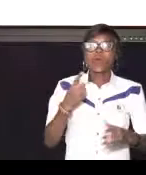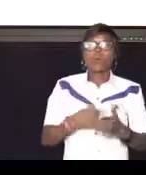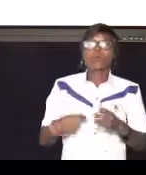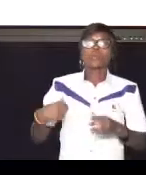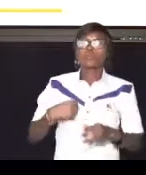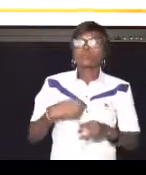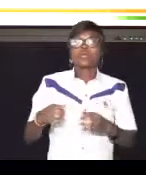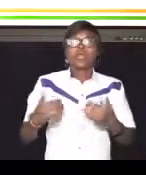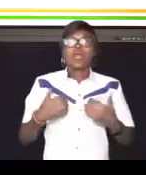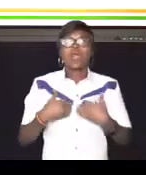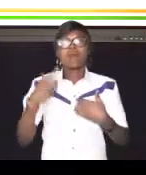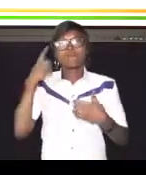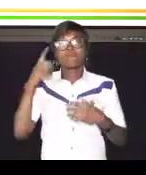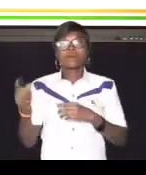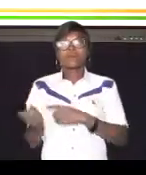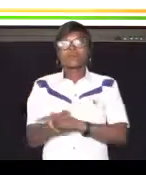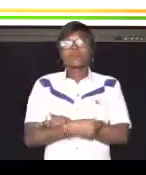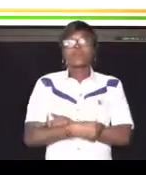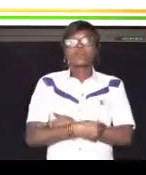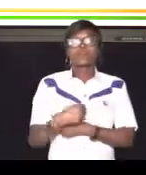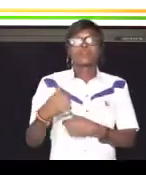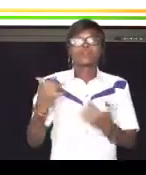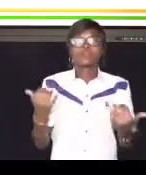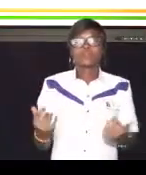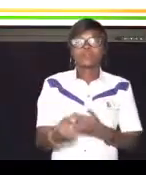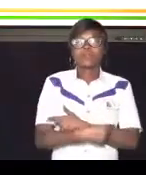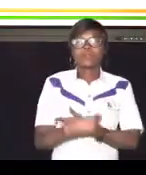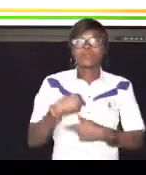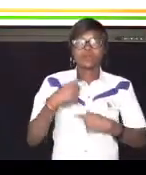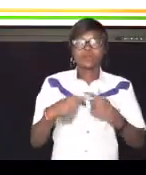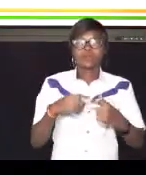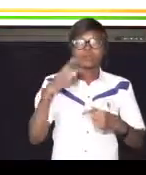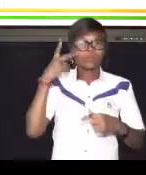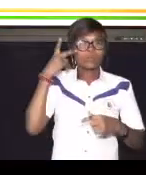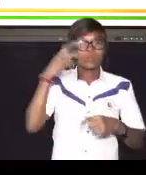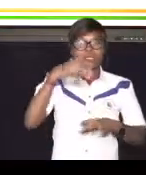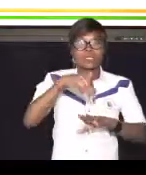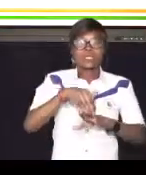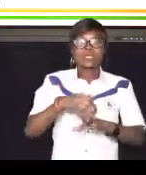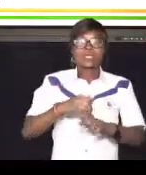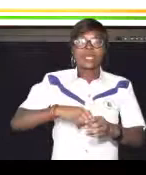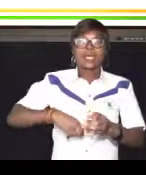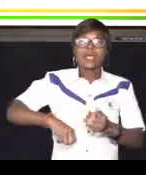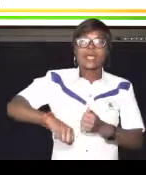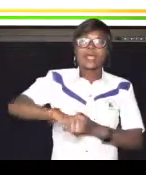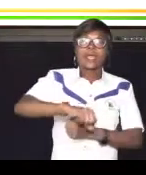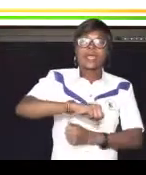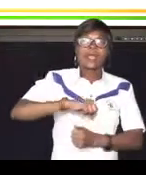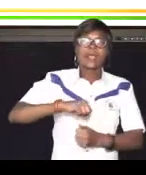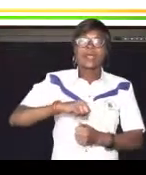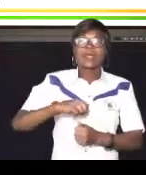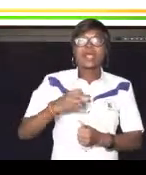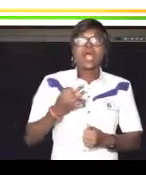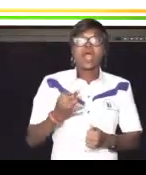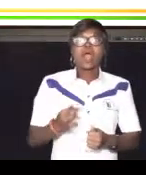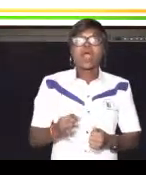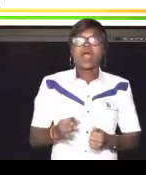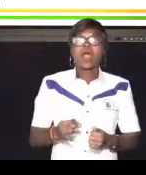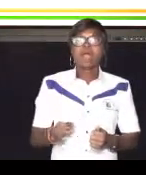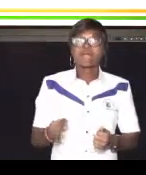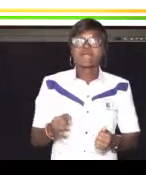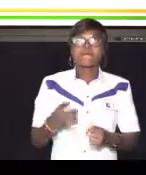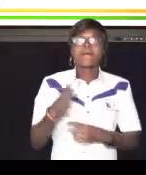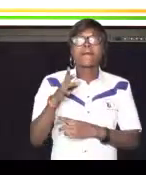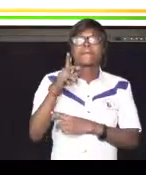have for today? Today, we are going to be looking at area of plane shapes. I'm sure you've